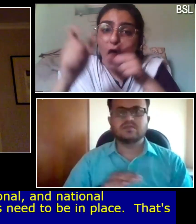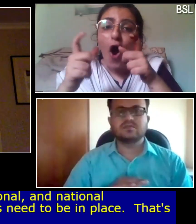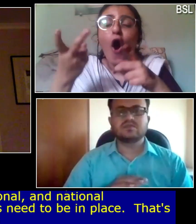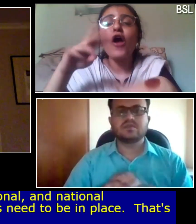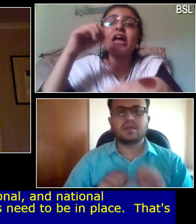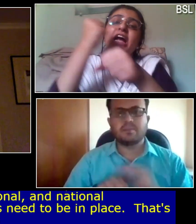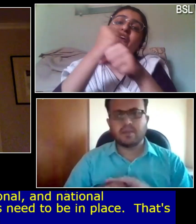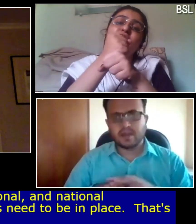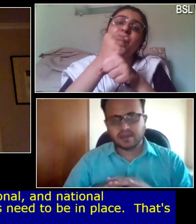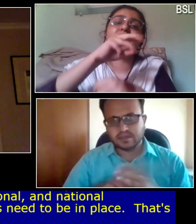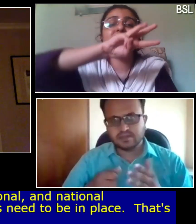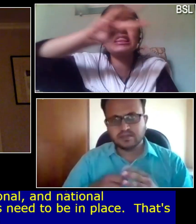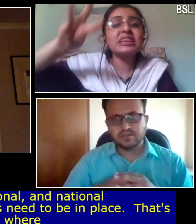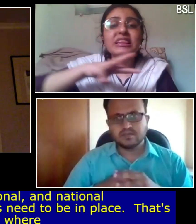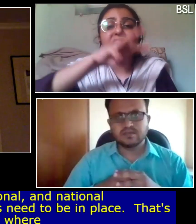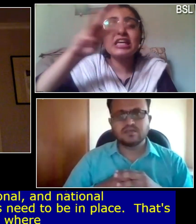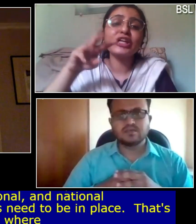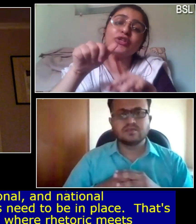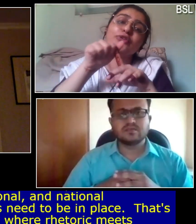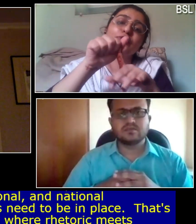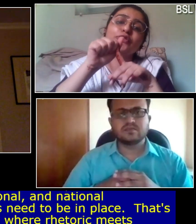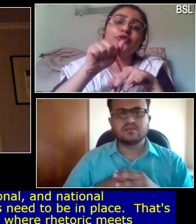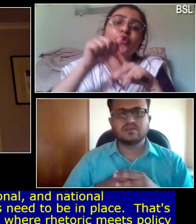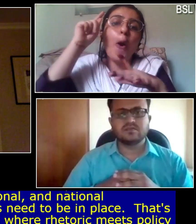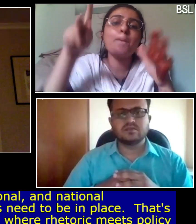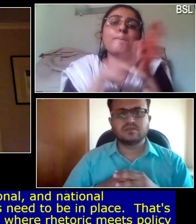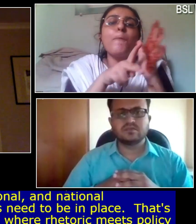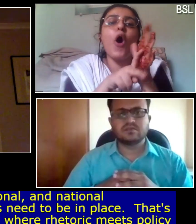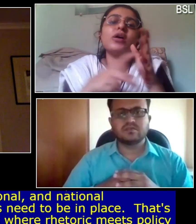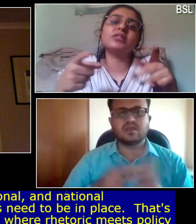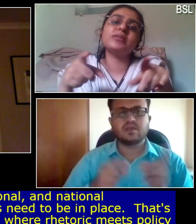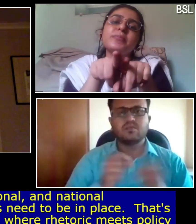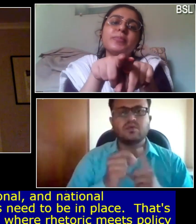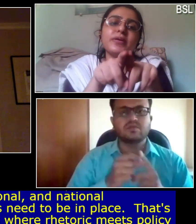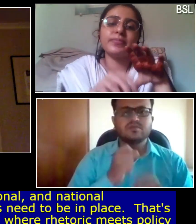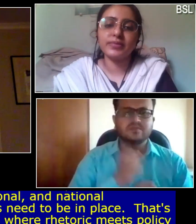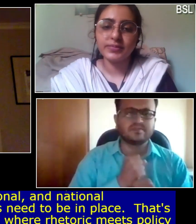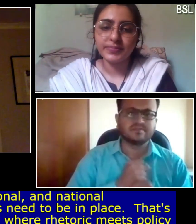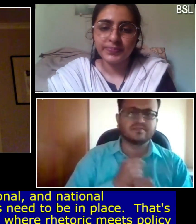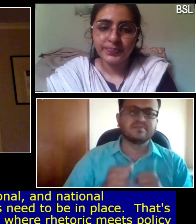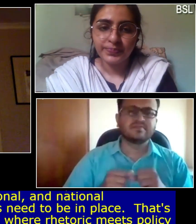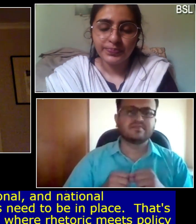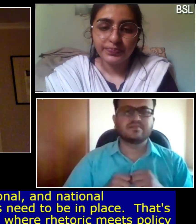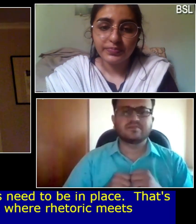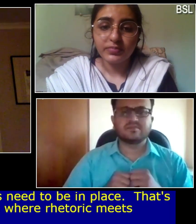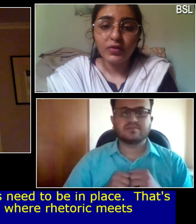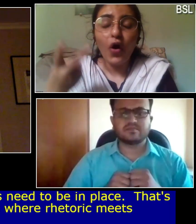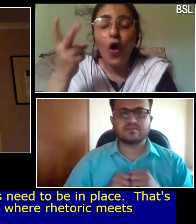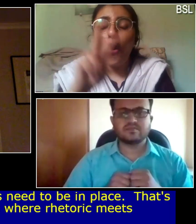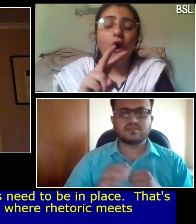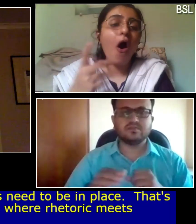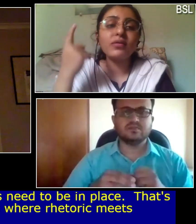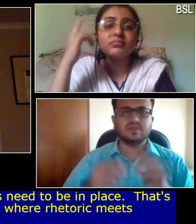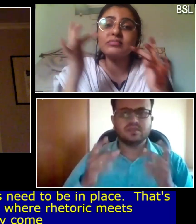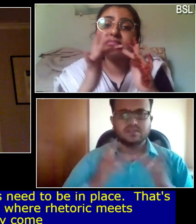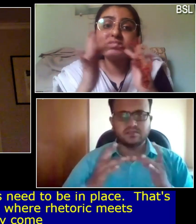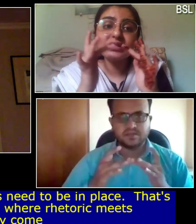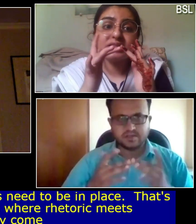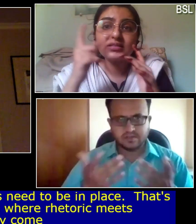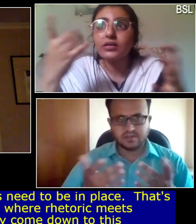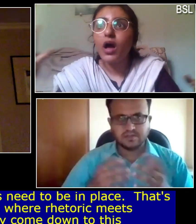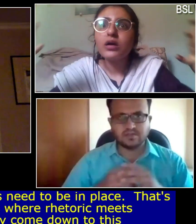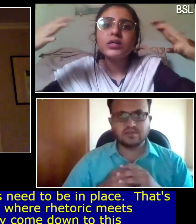where rhetoric meets policy. And how does digital accessibility come down to this?